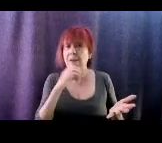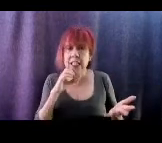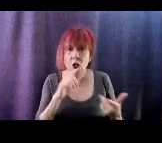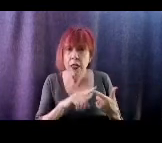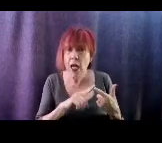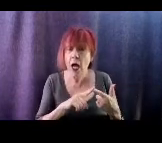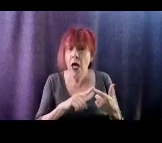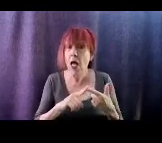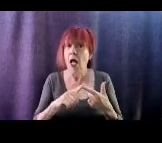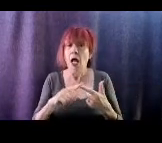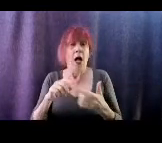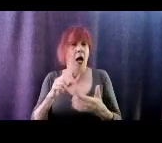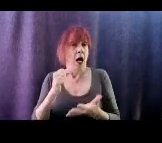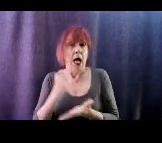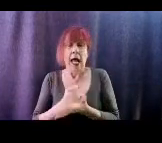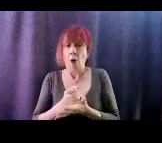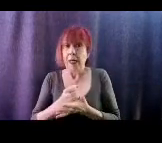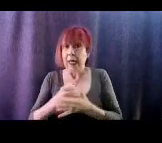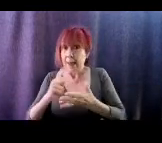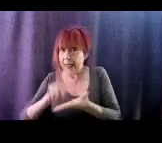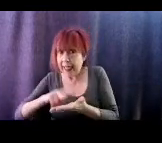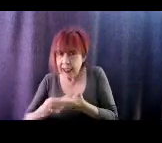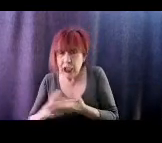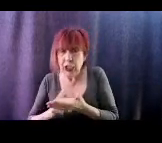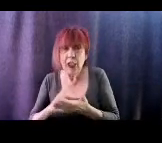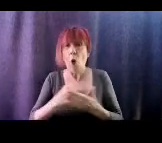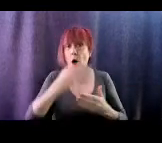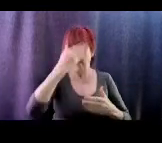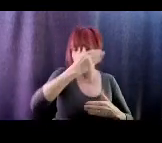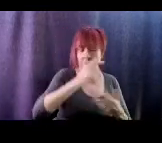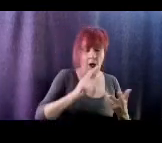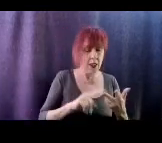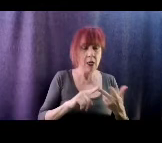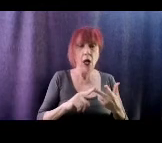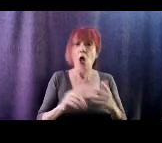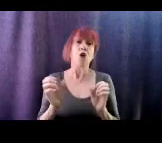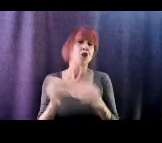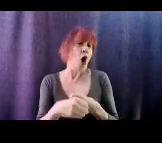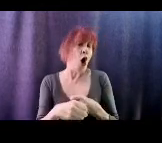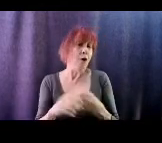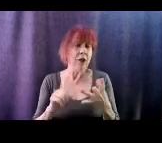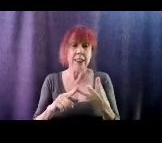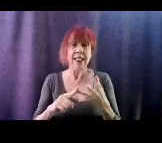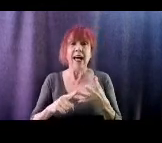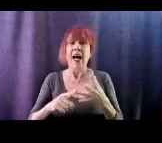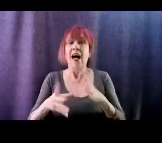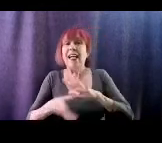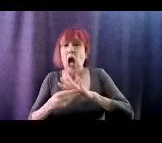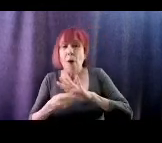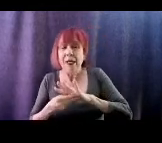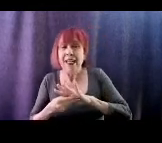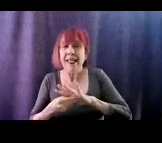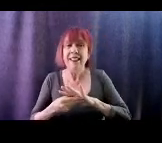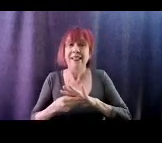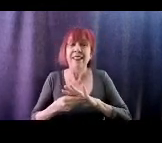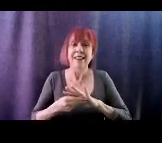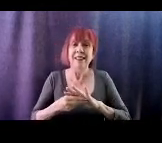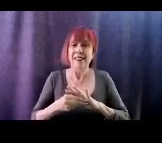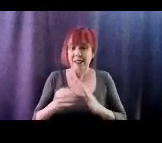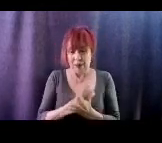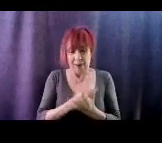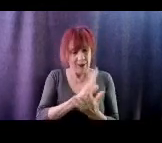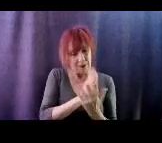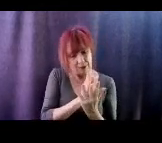in the front. There is the office area, there's copying, there's collating, putting things